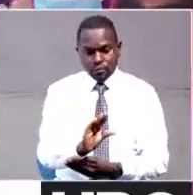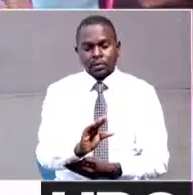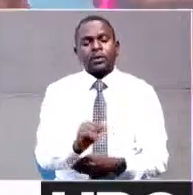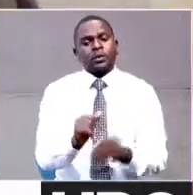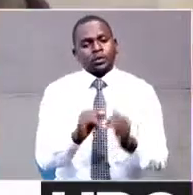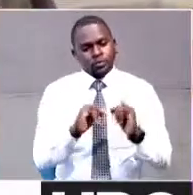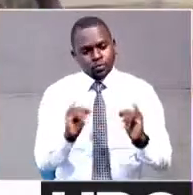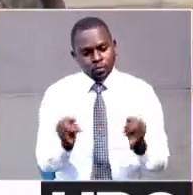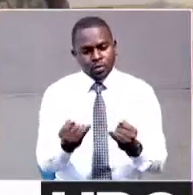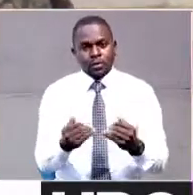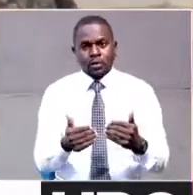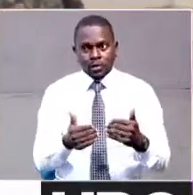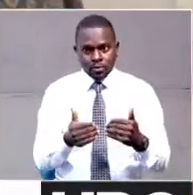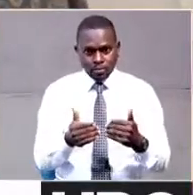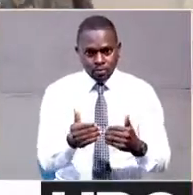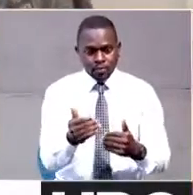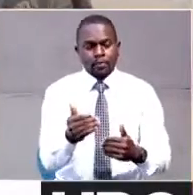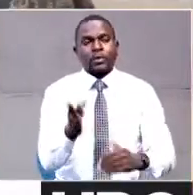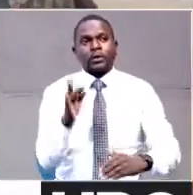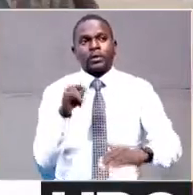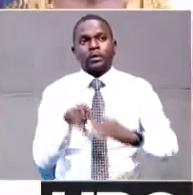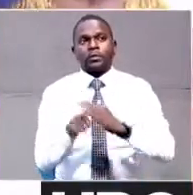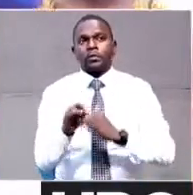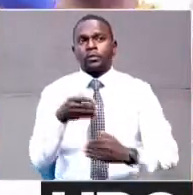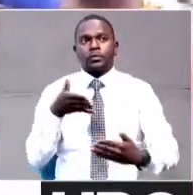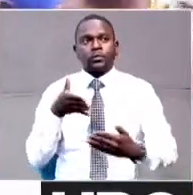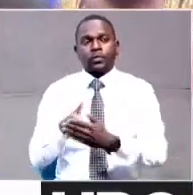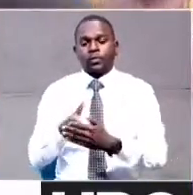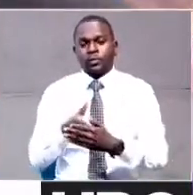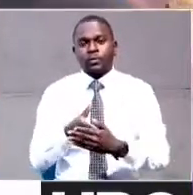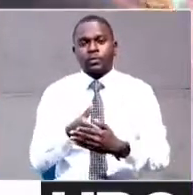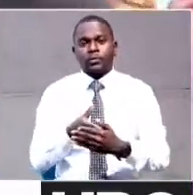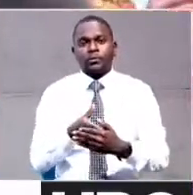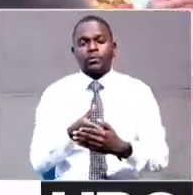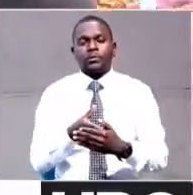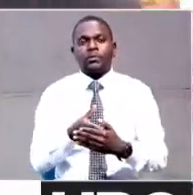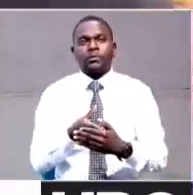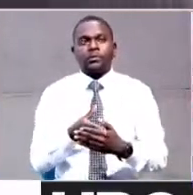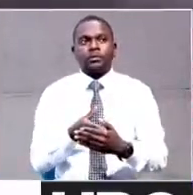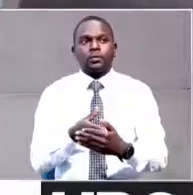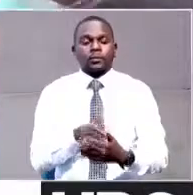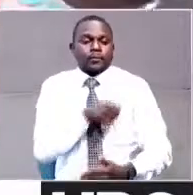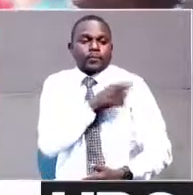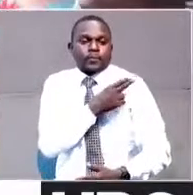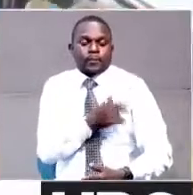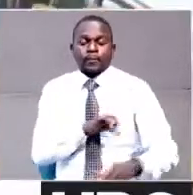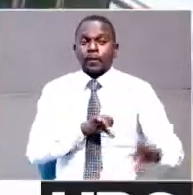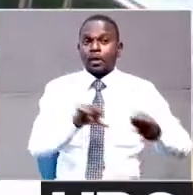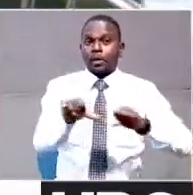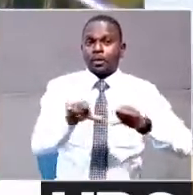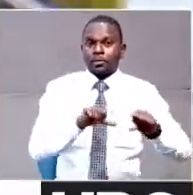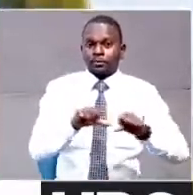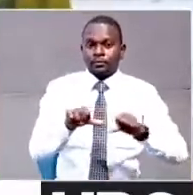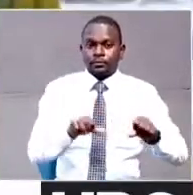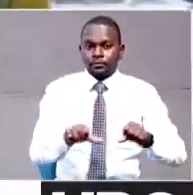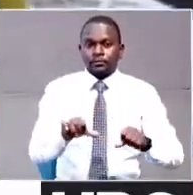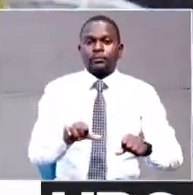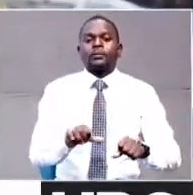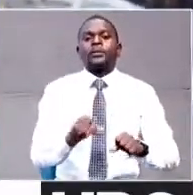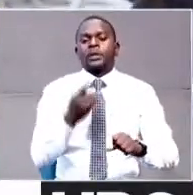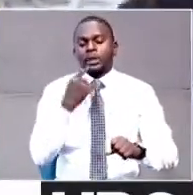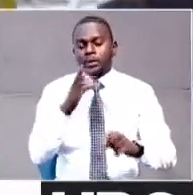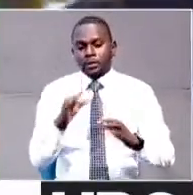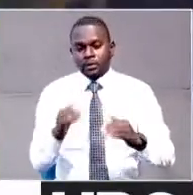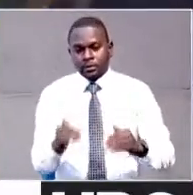attempted to make their way in, but all in vain. Hospital Administrator Ramadan Gaboli